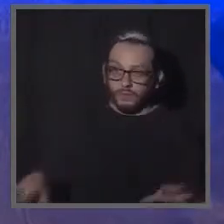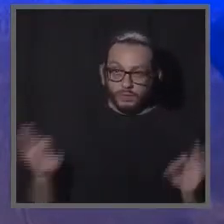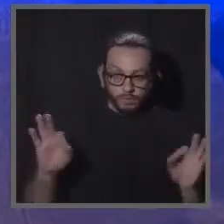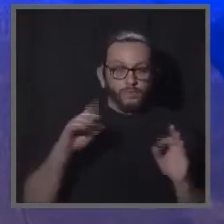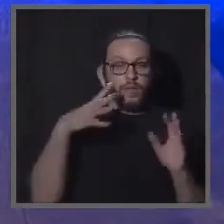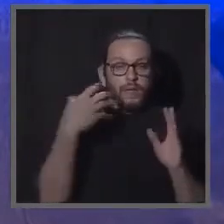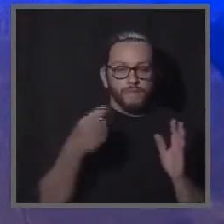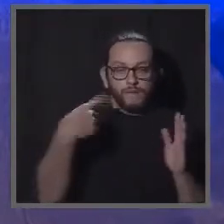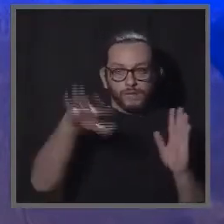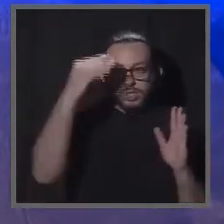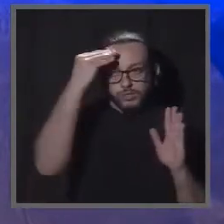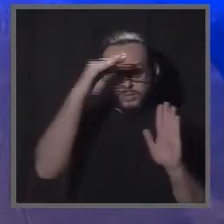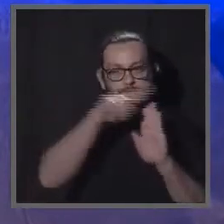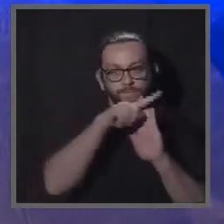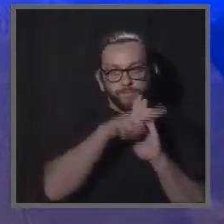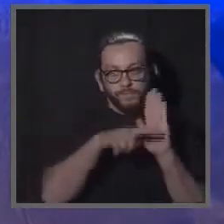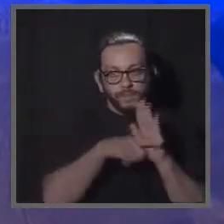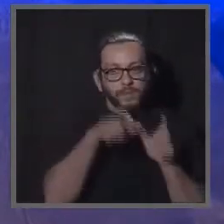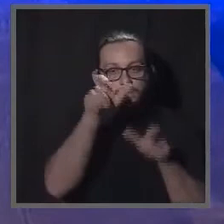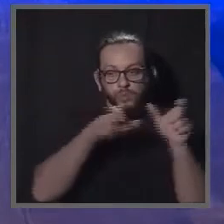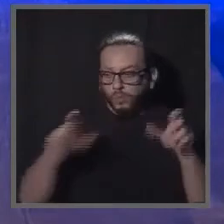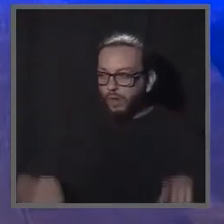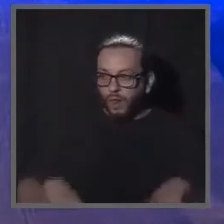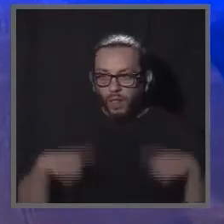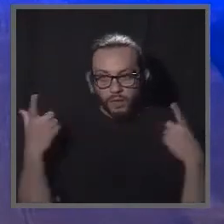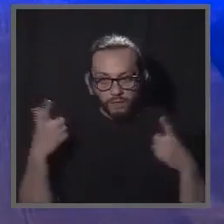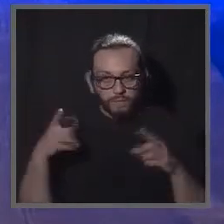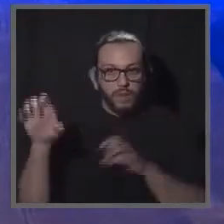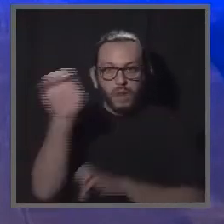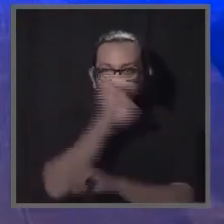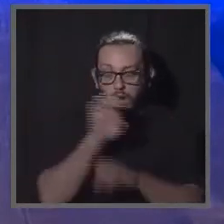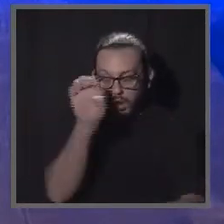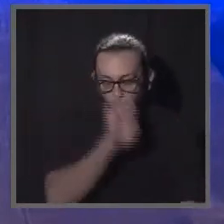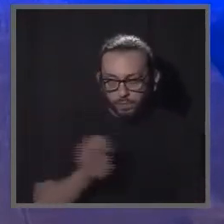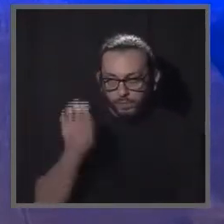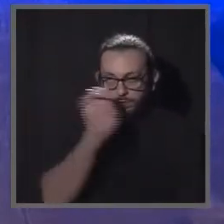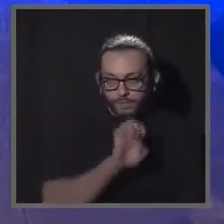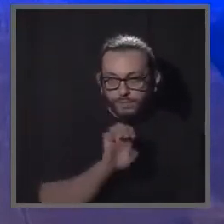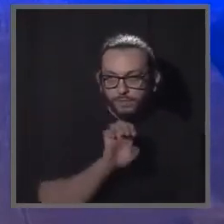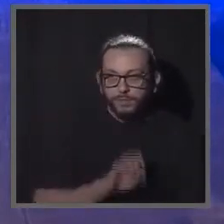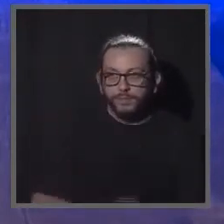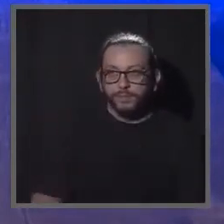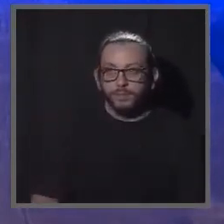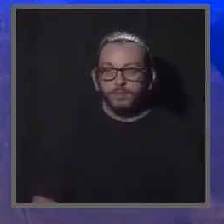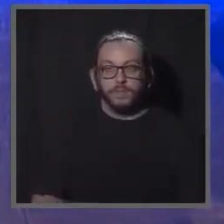European citizens, calling their action towards